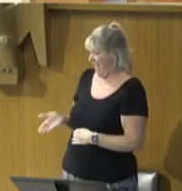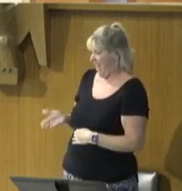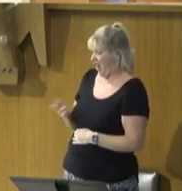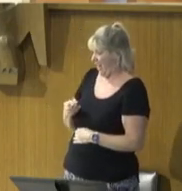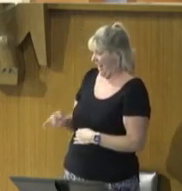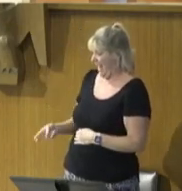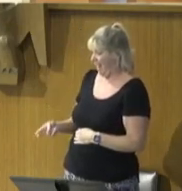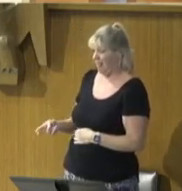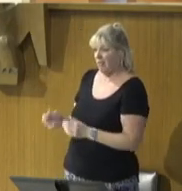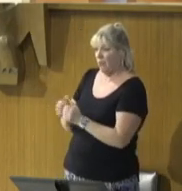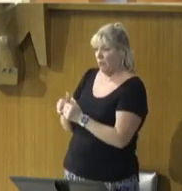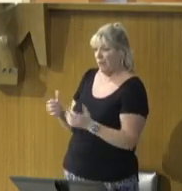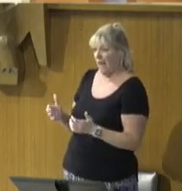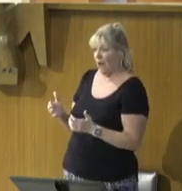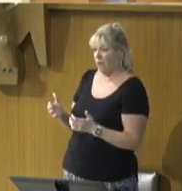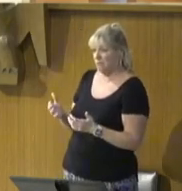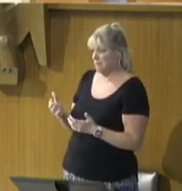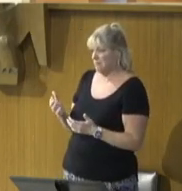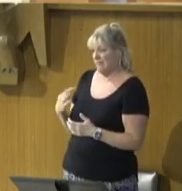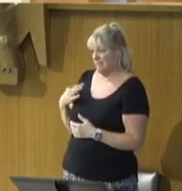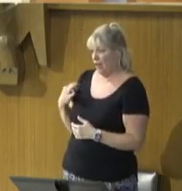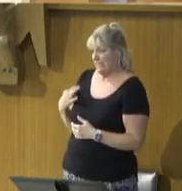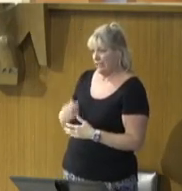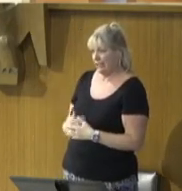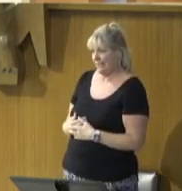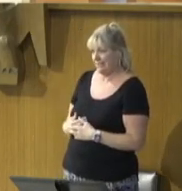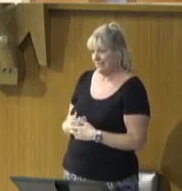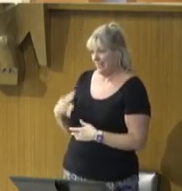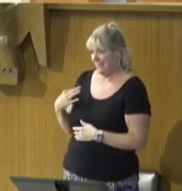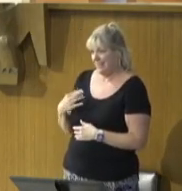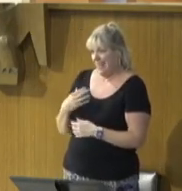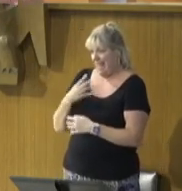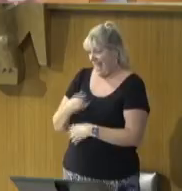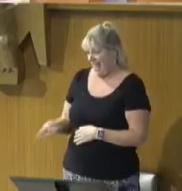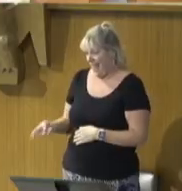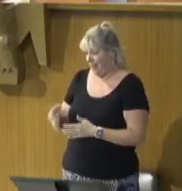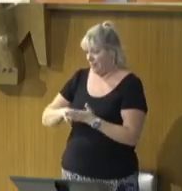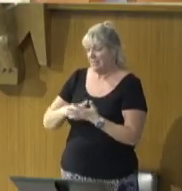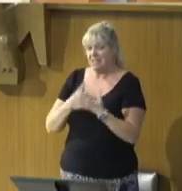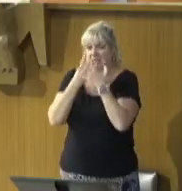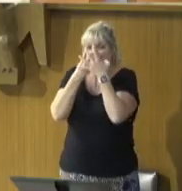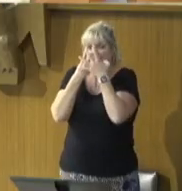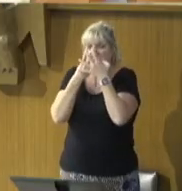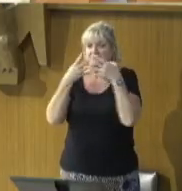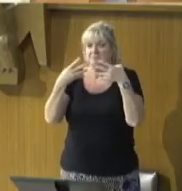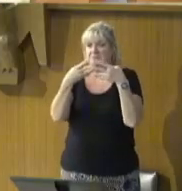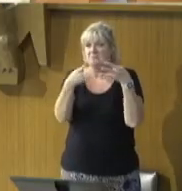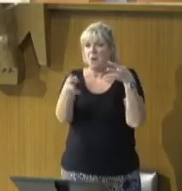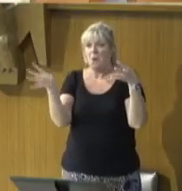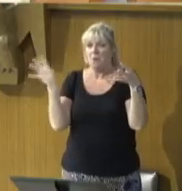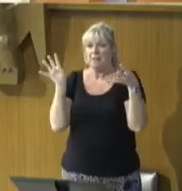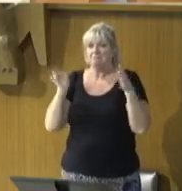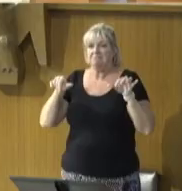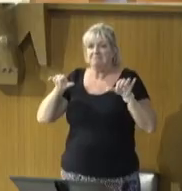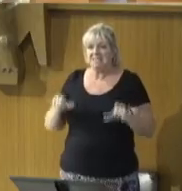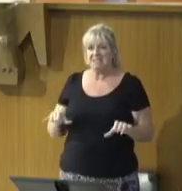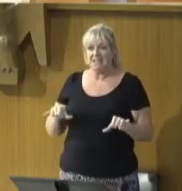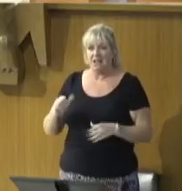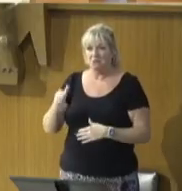To be in hell is to sit in a jail cell with a door wide open and refuse to leave.